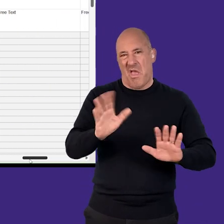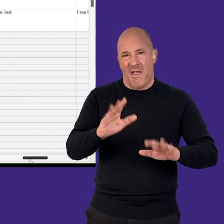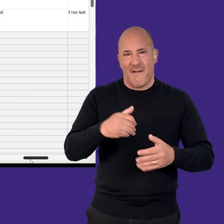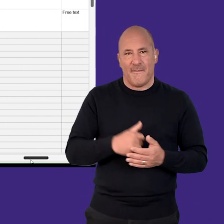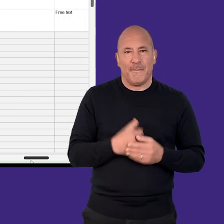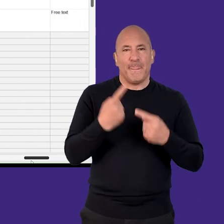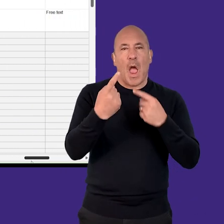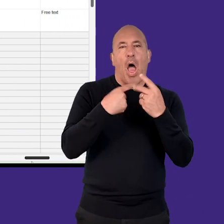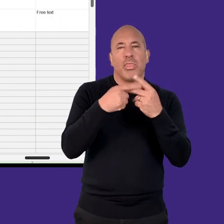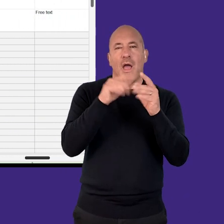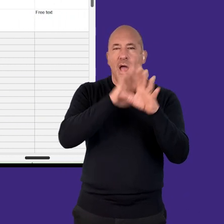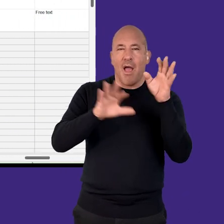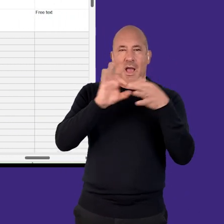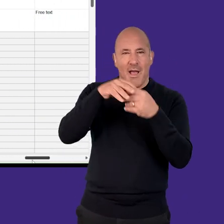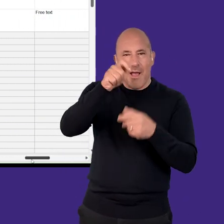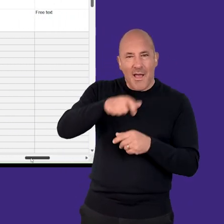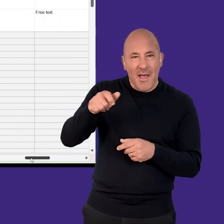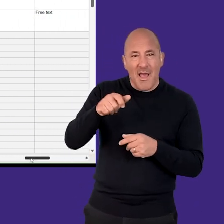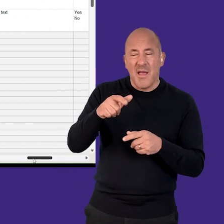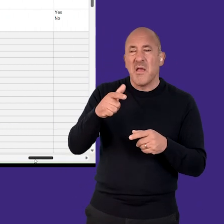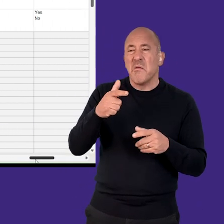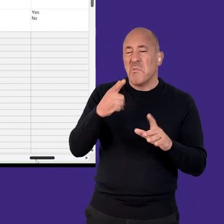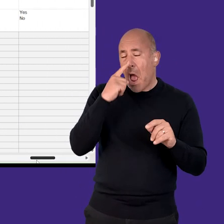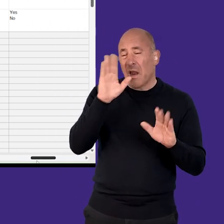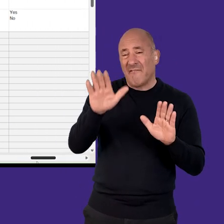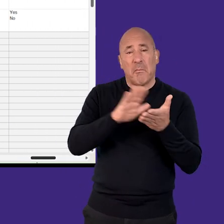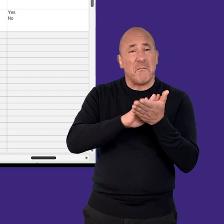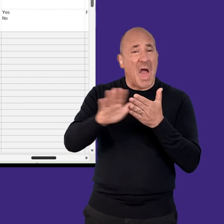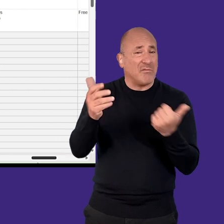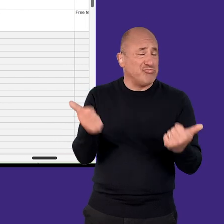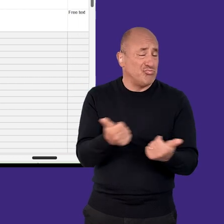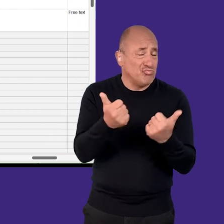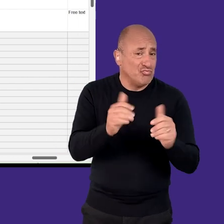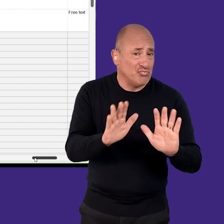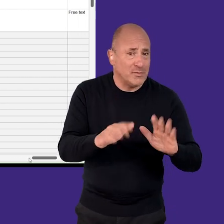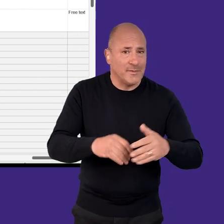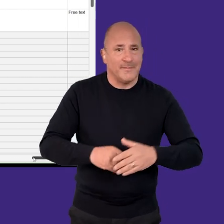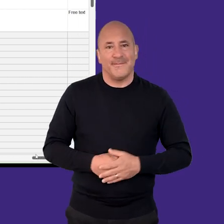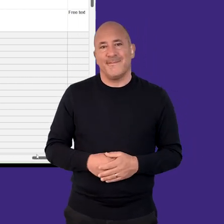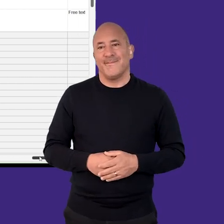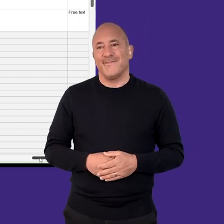say. The other demographic questions can be left blank if needed.